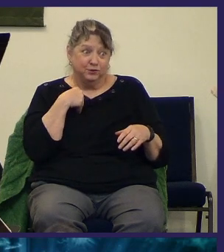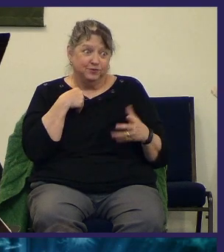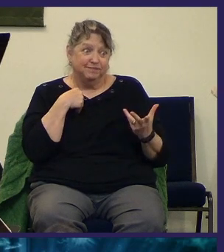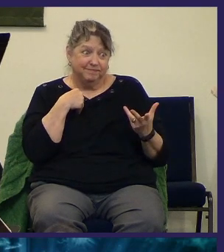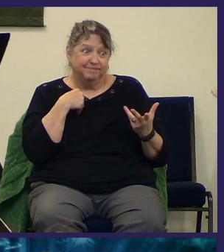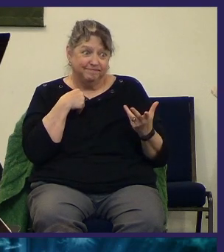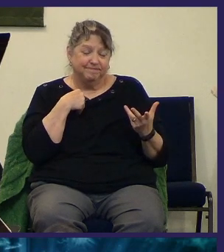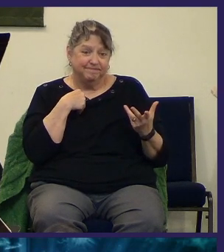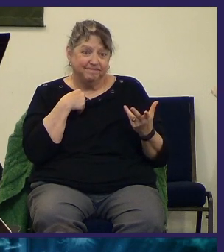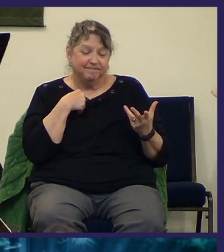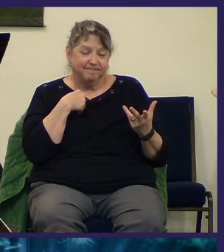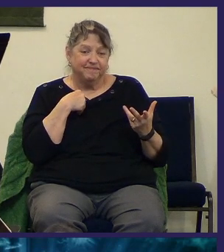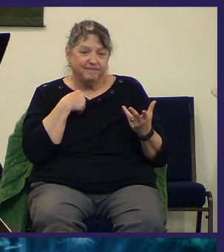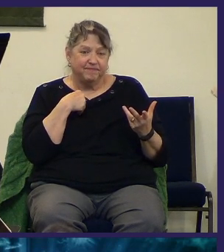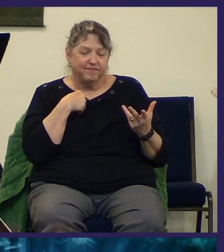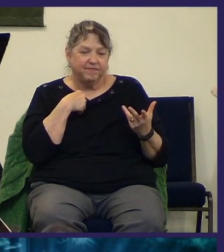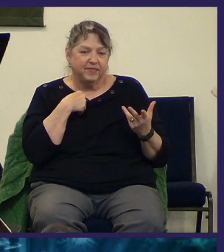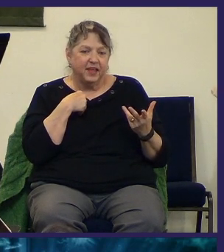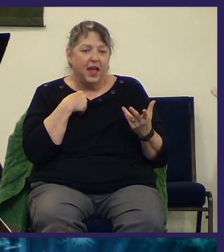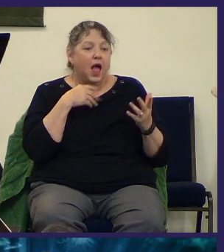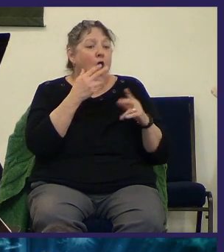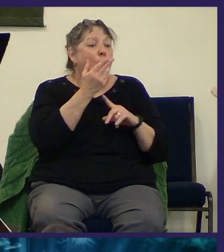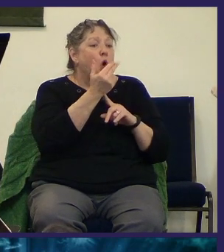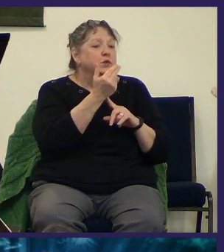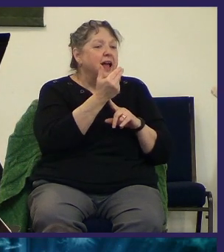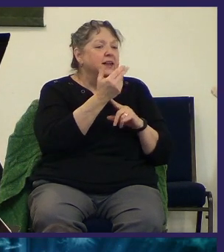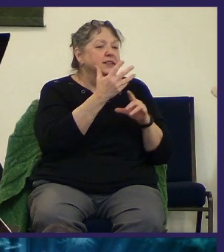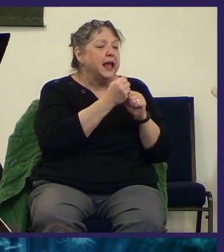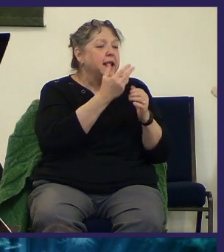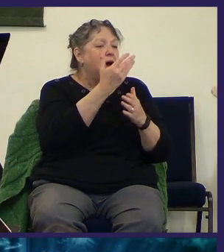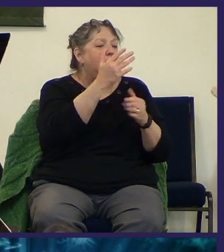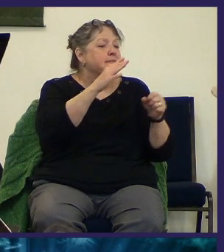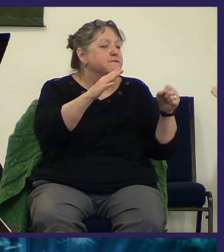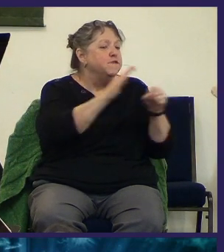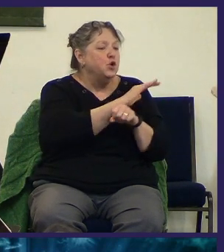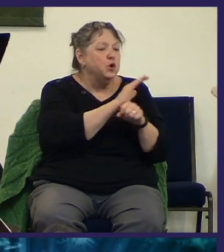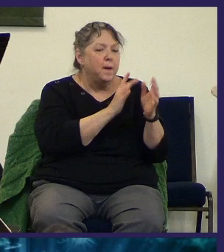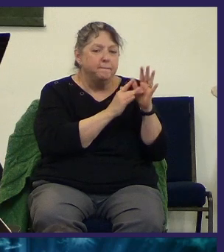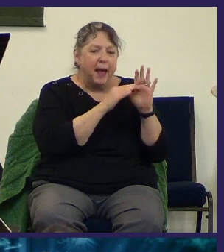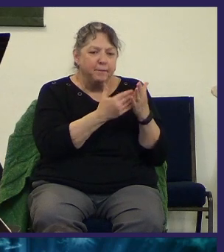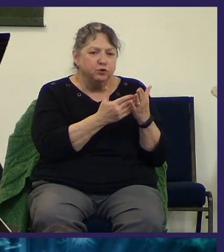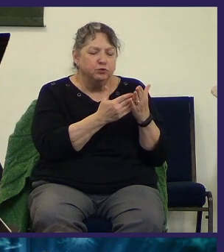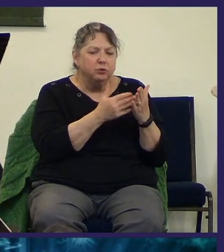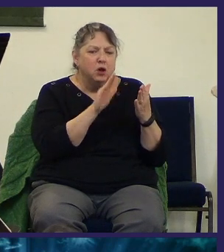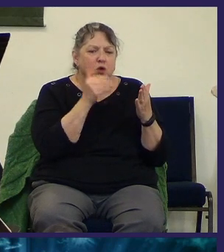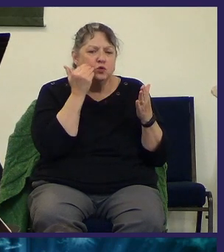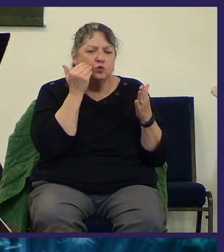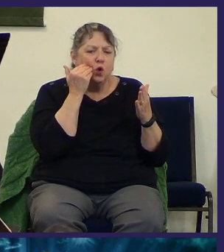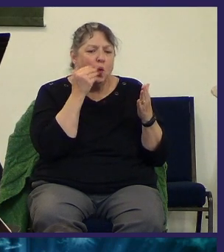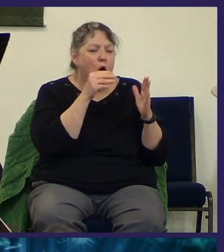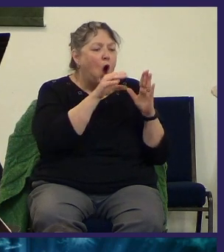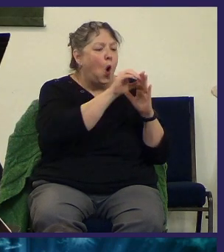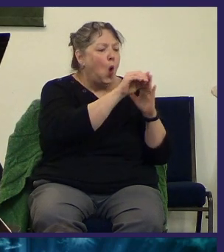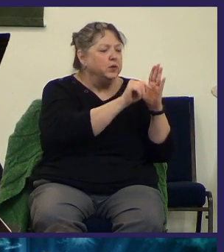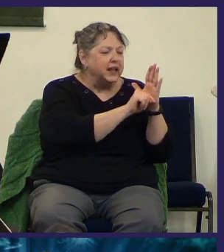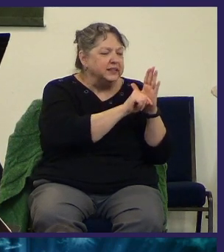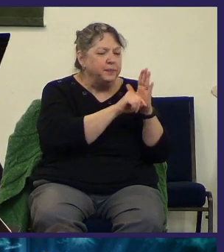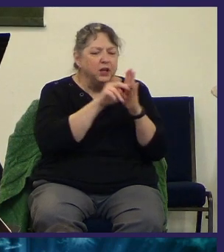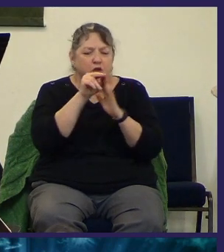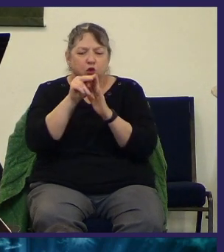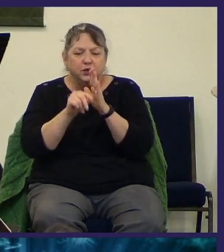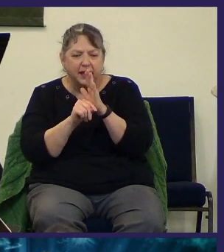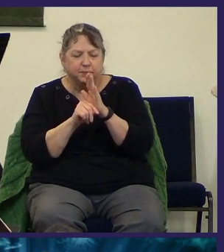full bibles are placed in motels airline ship airlines cruise ships dentist